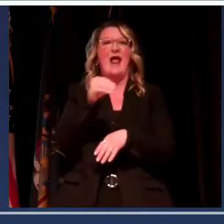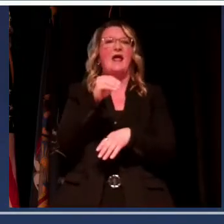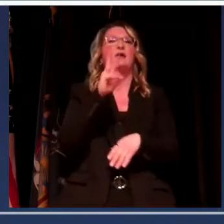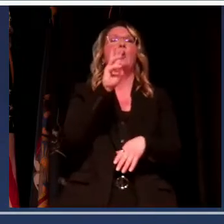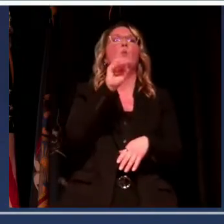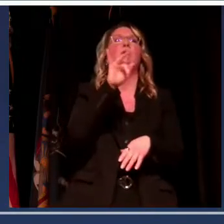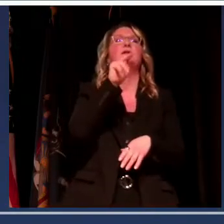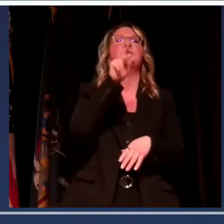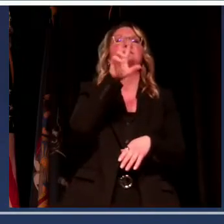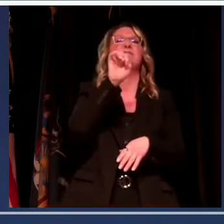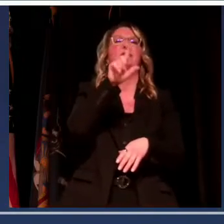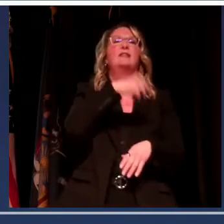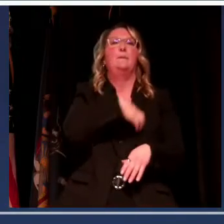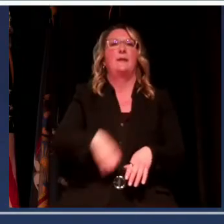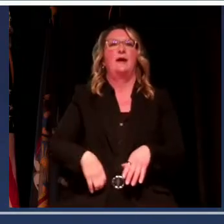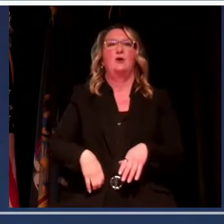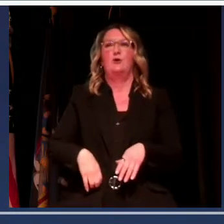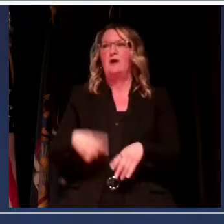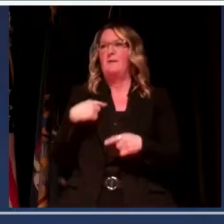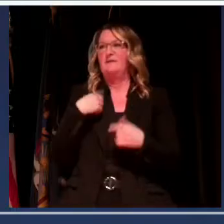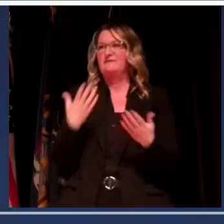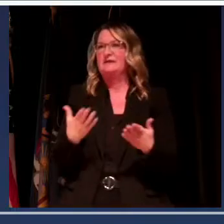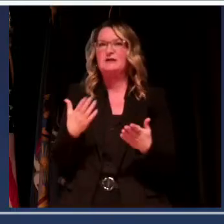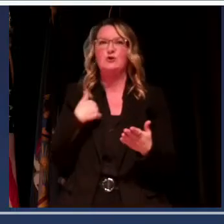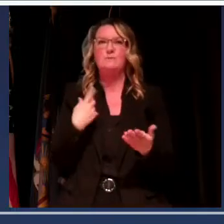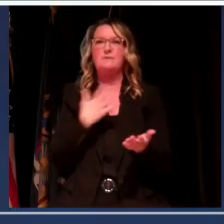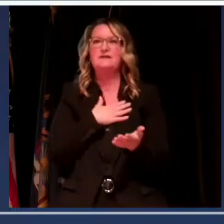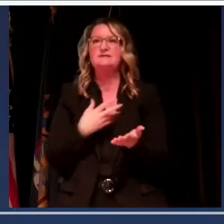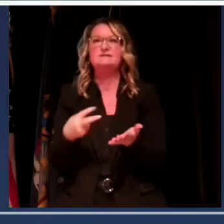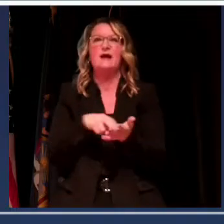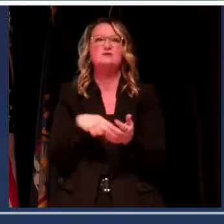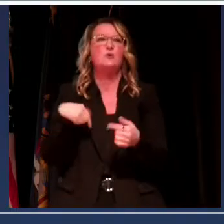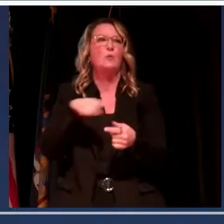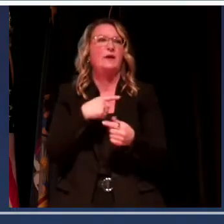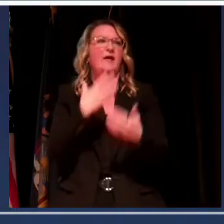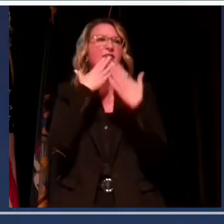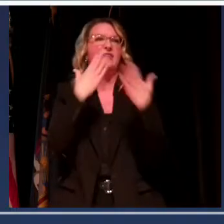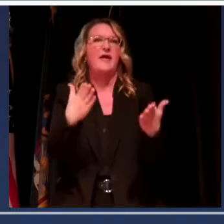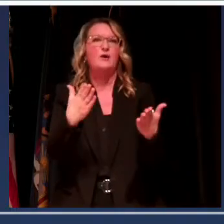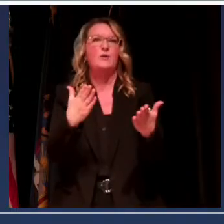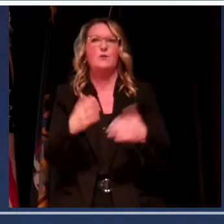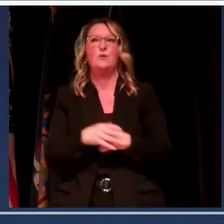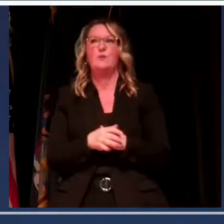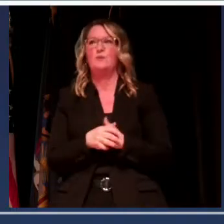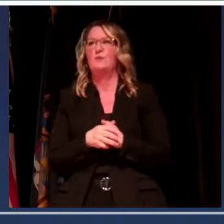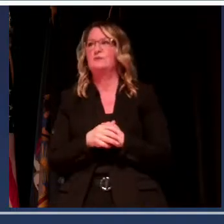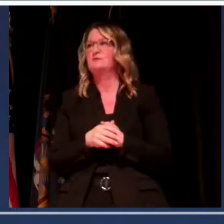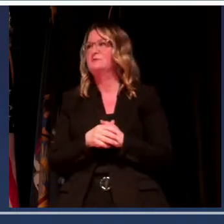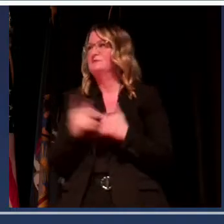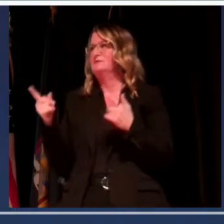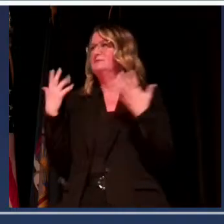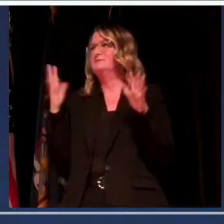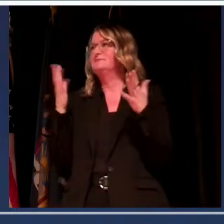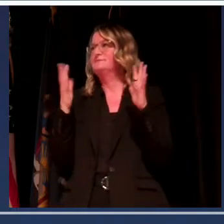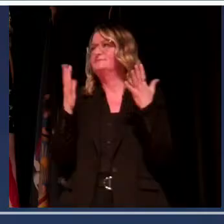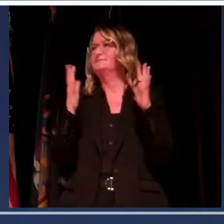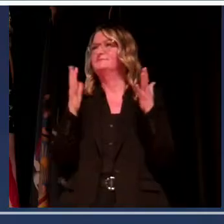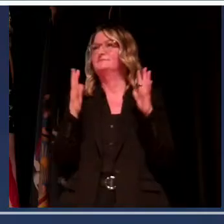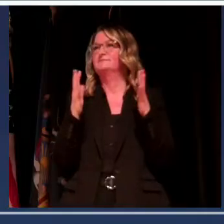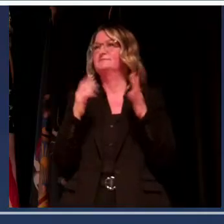I ask Supervisor Kulpa if he's here to stand so that we may all thank you. Thank you, Supervisor Kulpa.